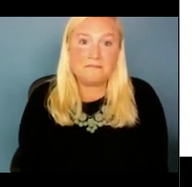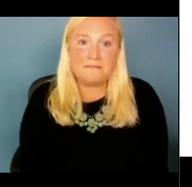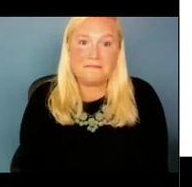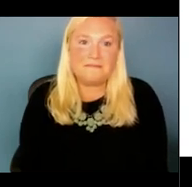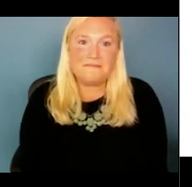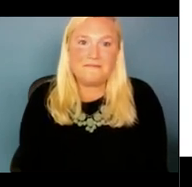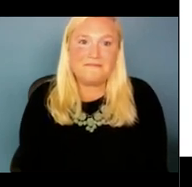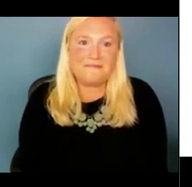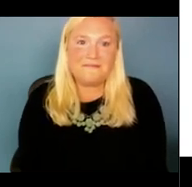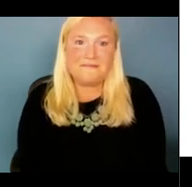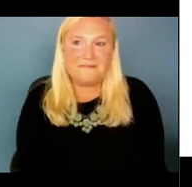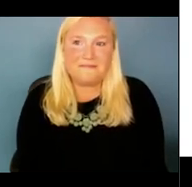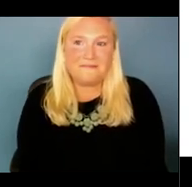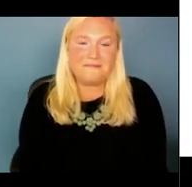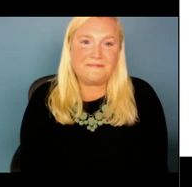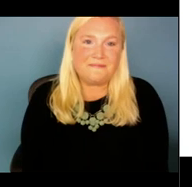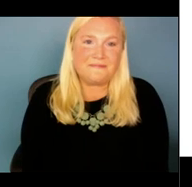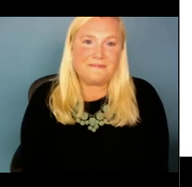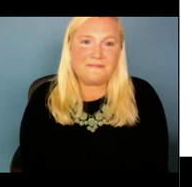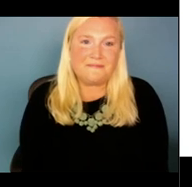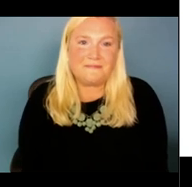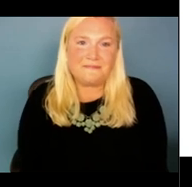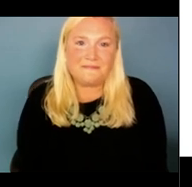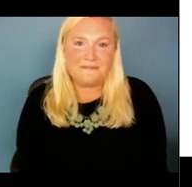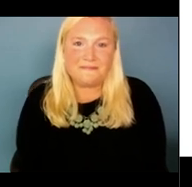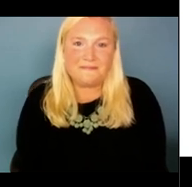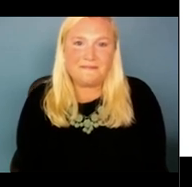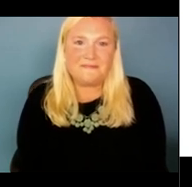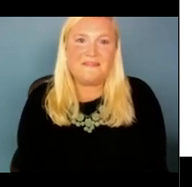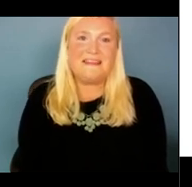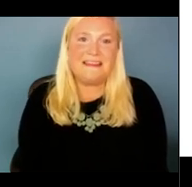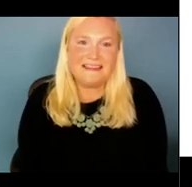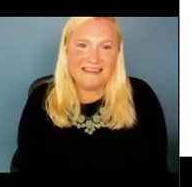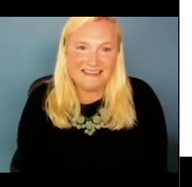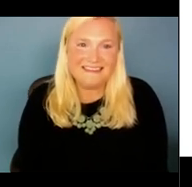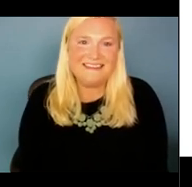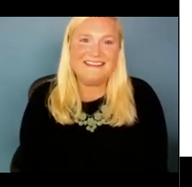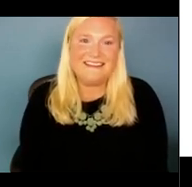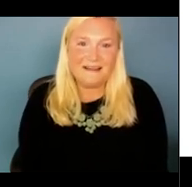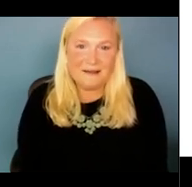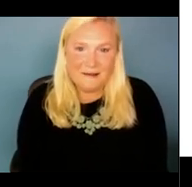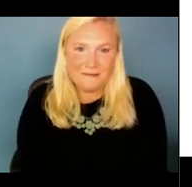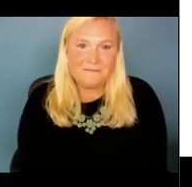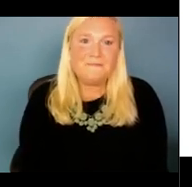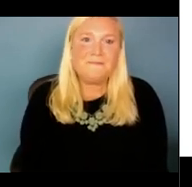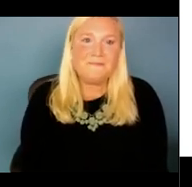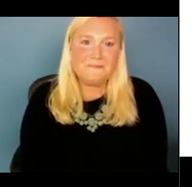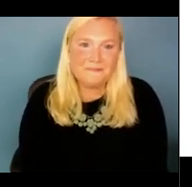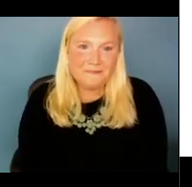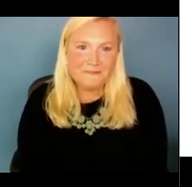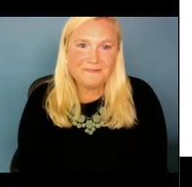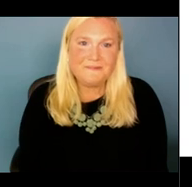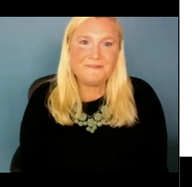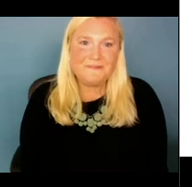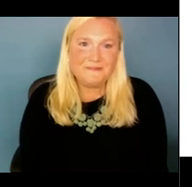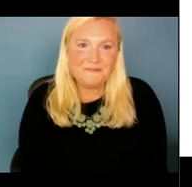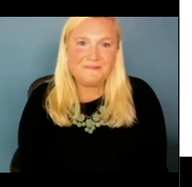and those who are concerned about stuttering, we spend the whole month of October. Okay. We have conferences. We do, you